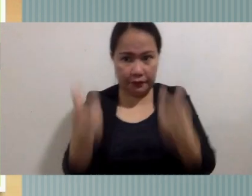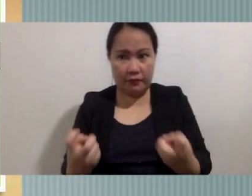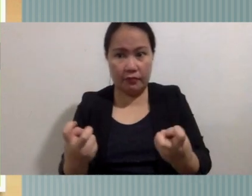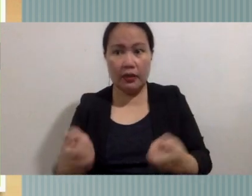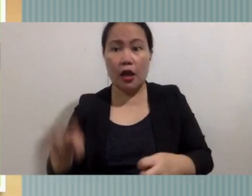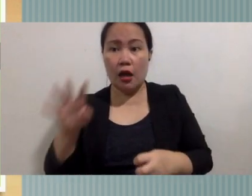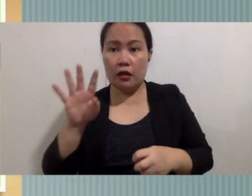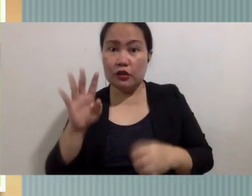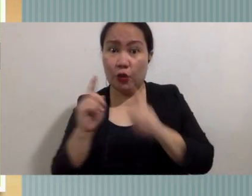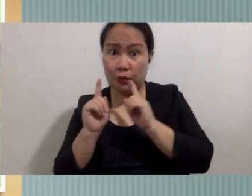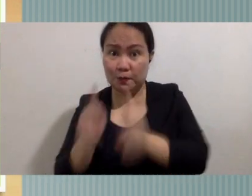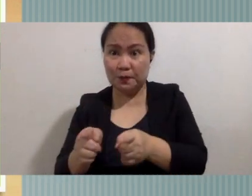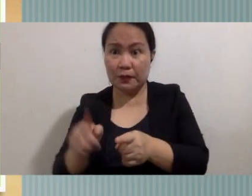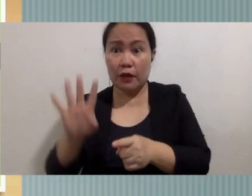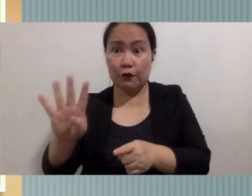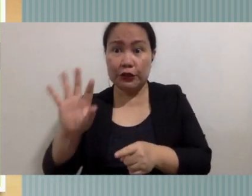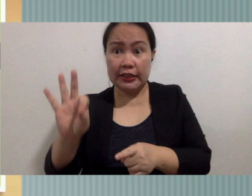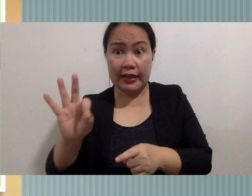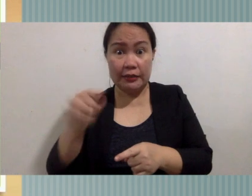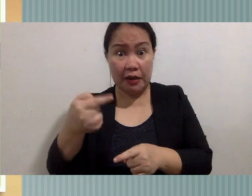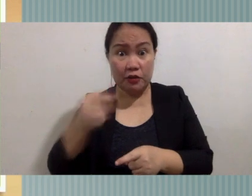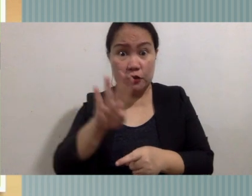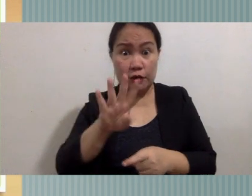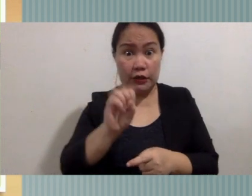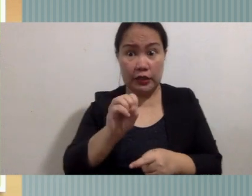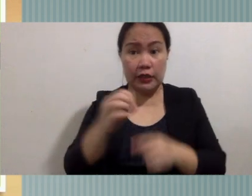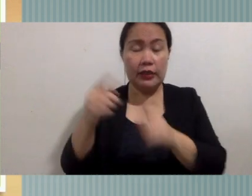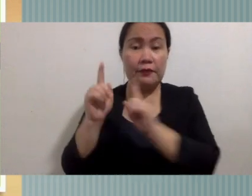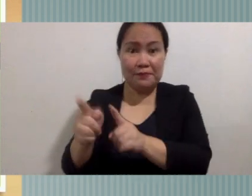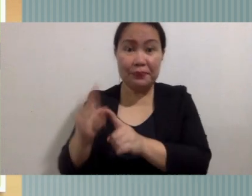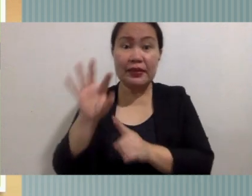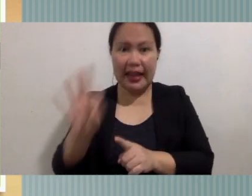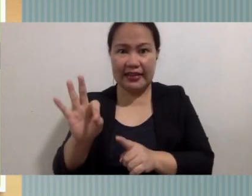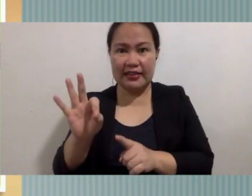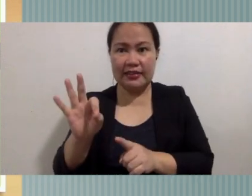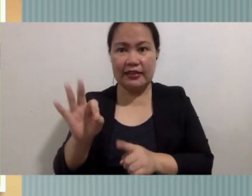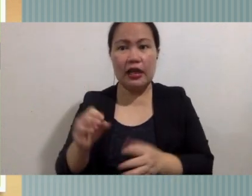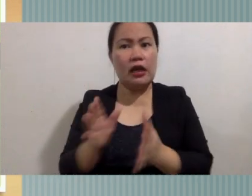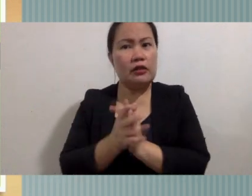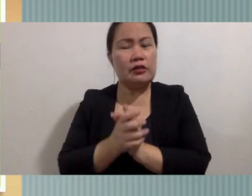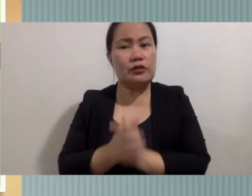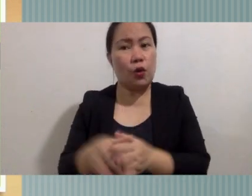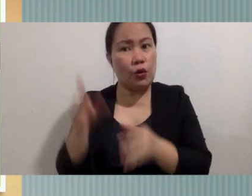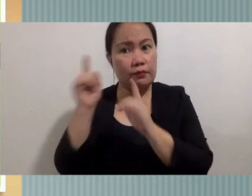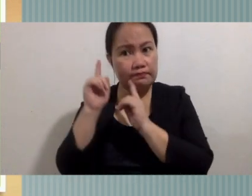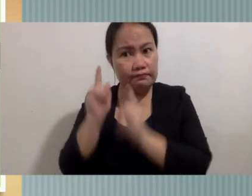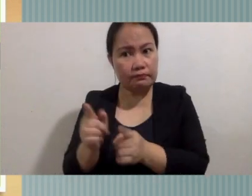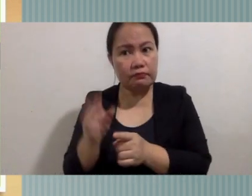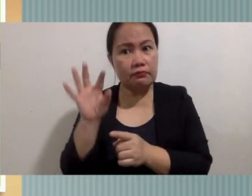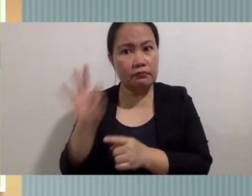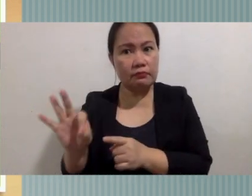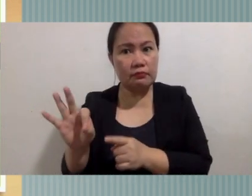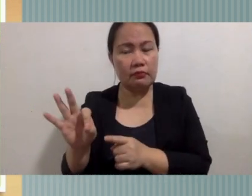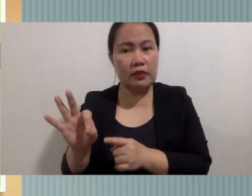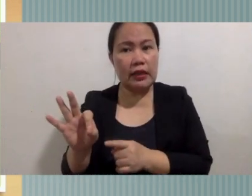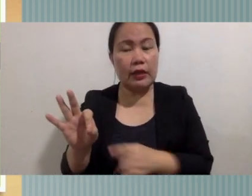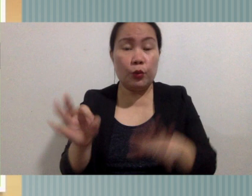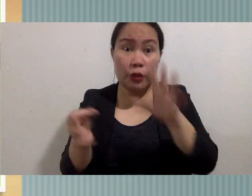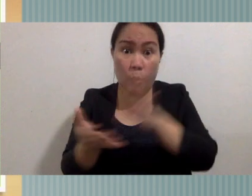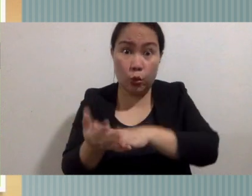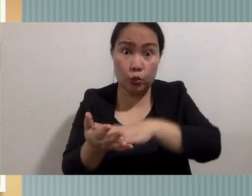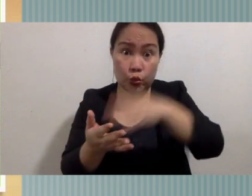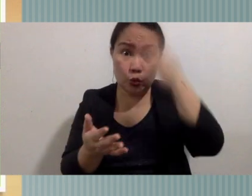10, that is 40. Let us simplify. So we have 49 minus 40, that is 9. So ang nakuha natin ay